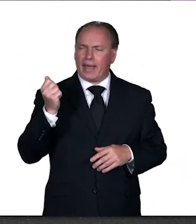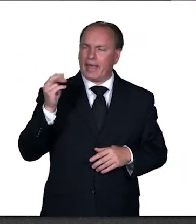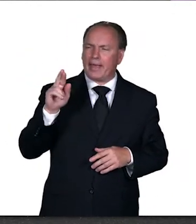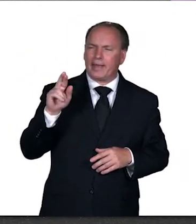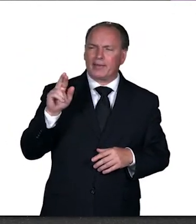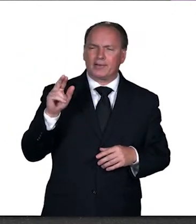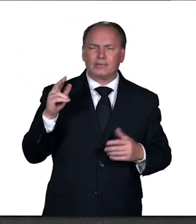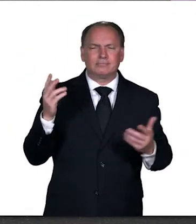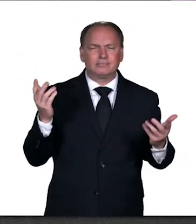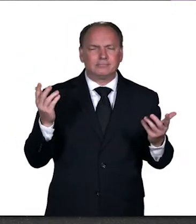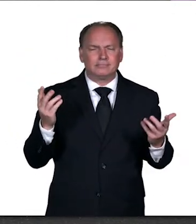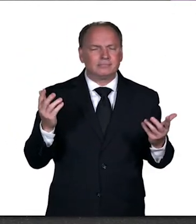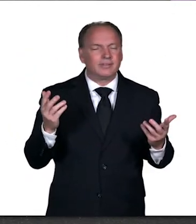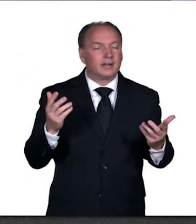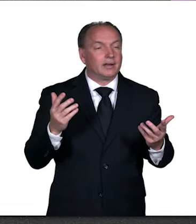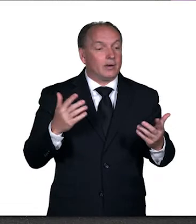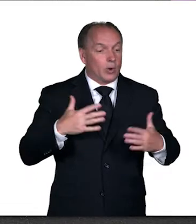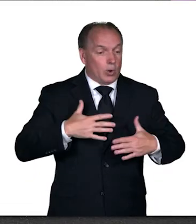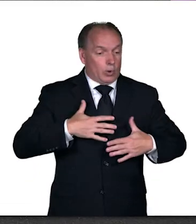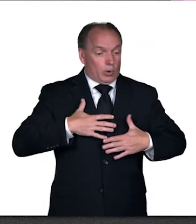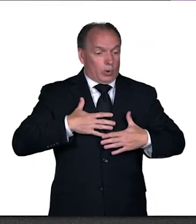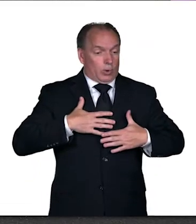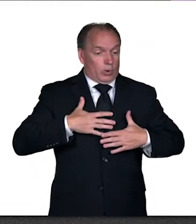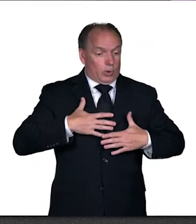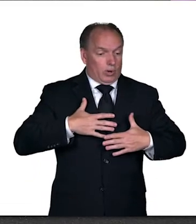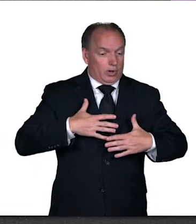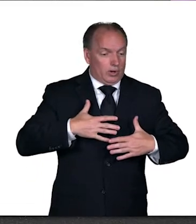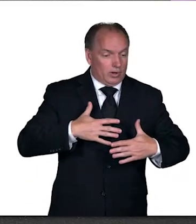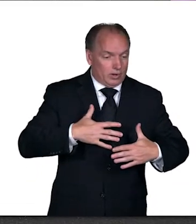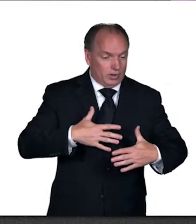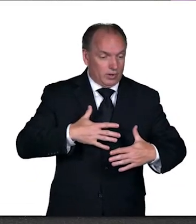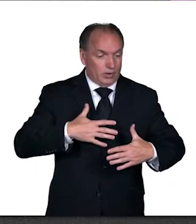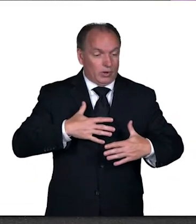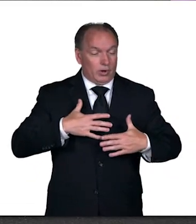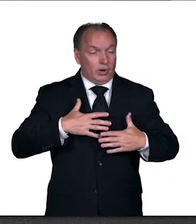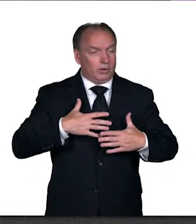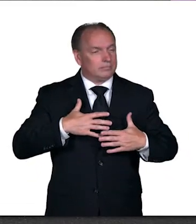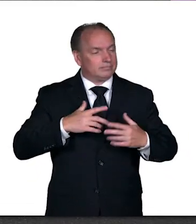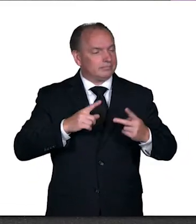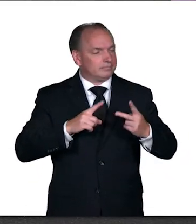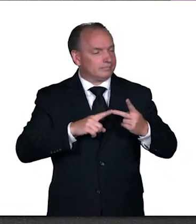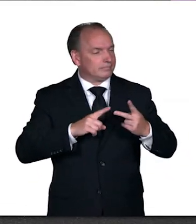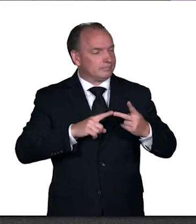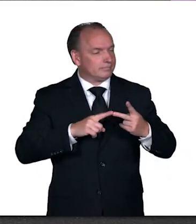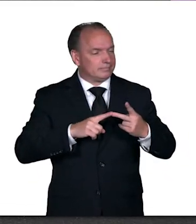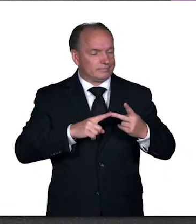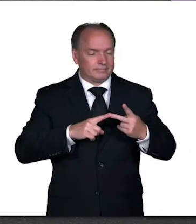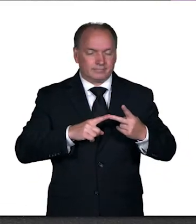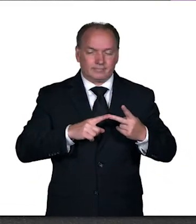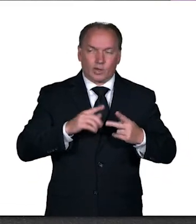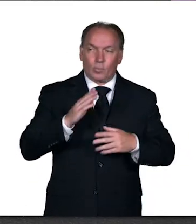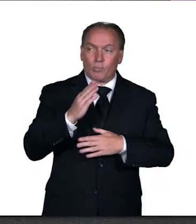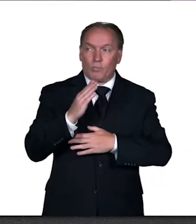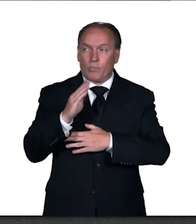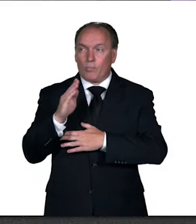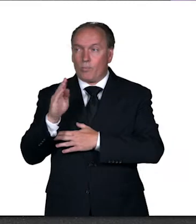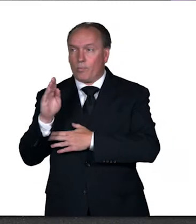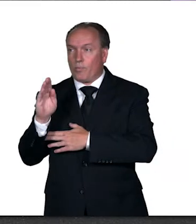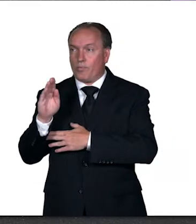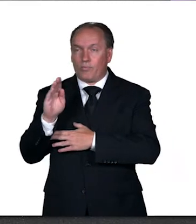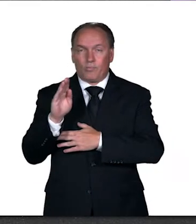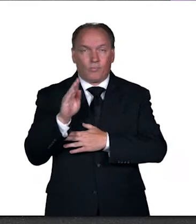air does two things. One, it helps move the plant around to help those roots become really, really strong to keep the plant in